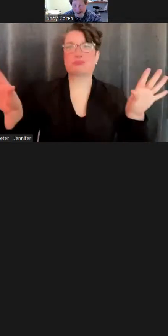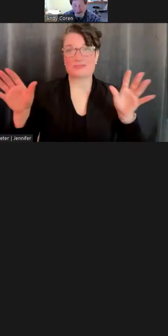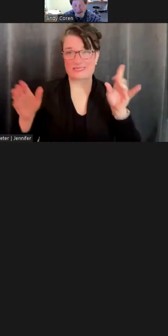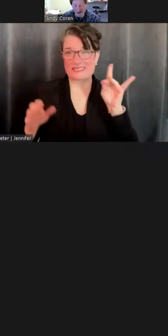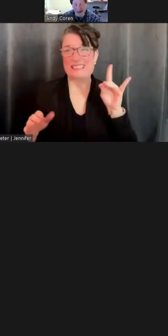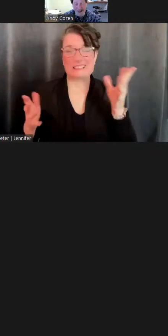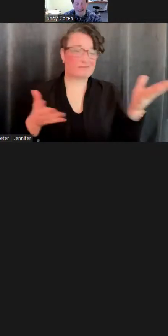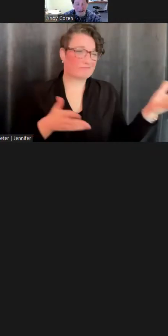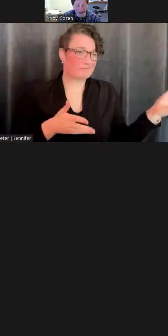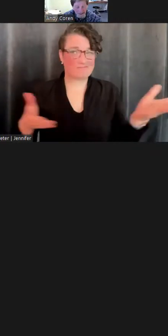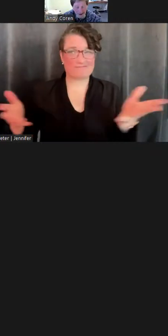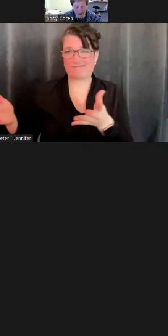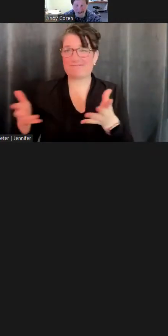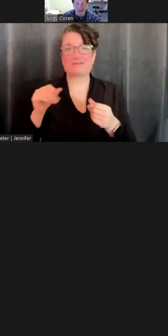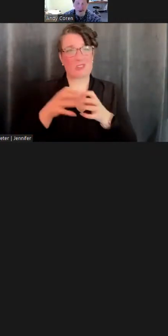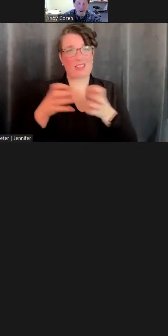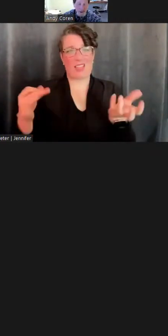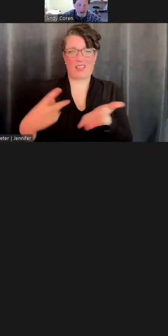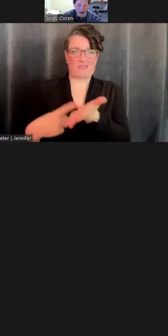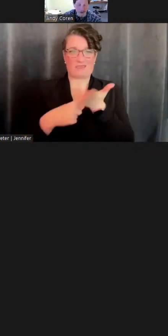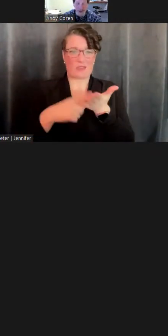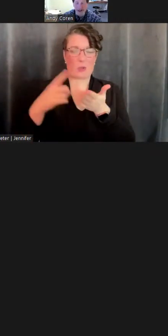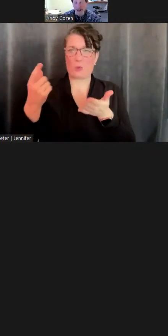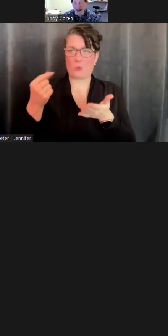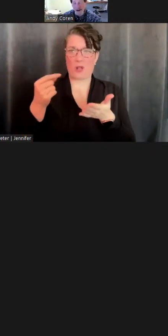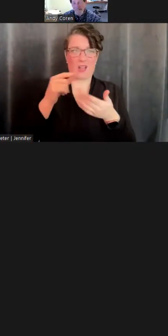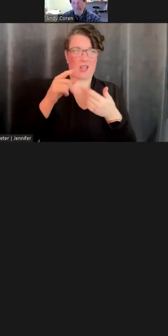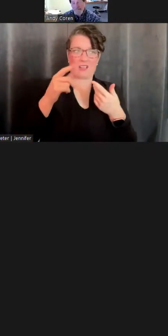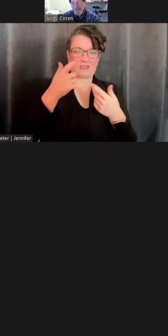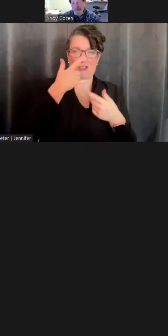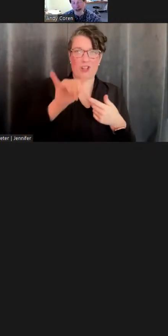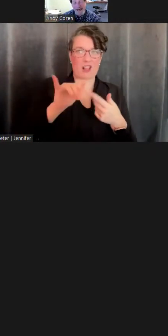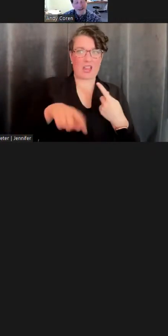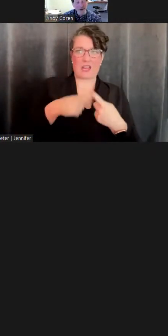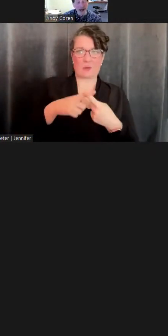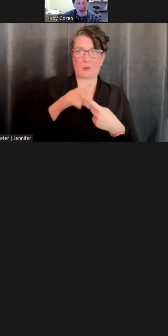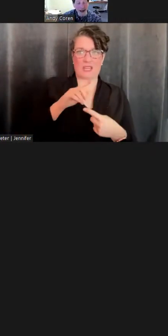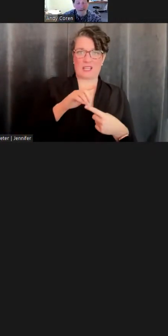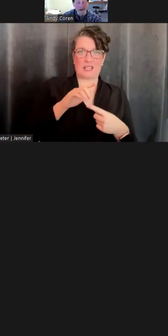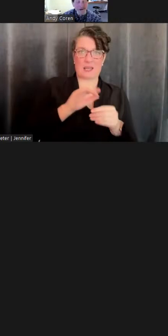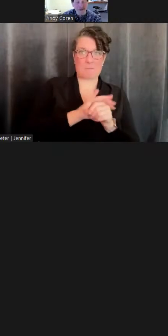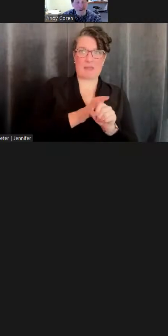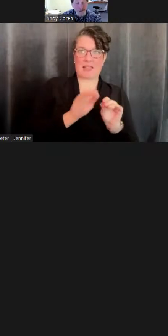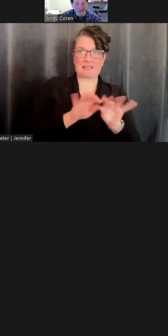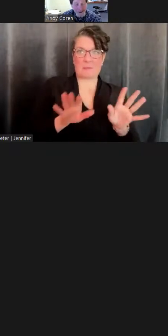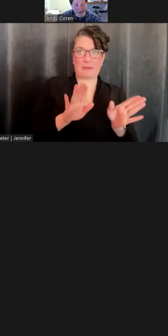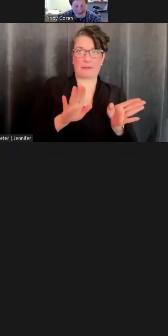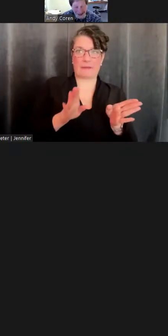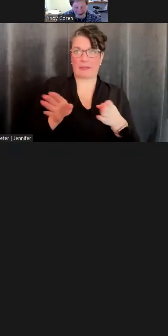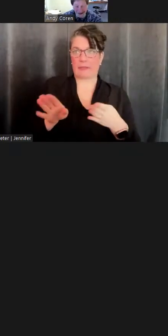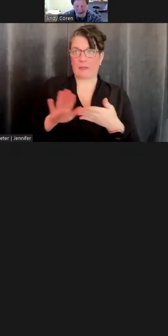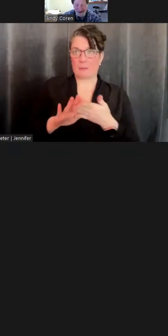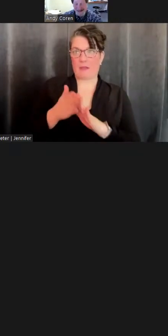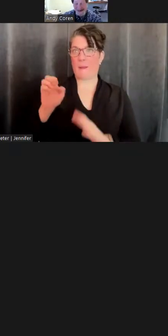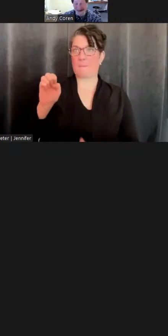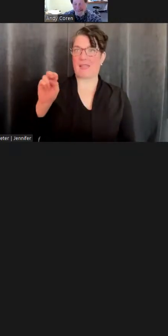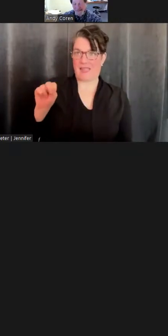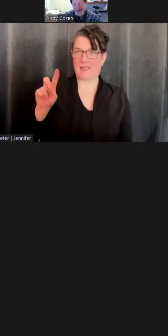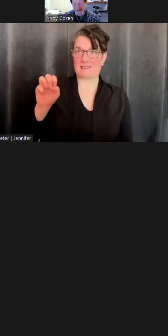about the endemic phase and what will we do. I don't have a crystal ball to be able to tell